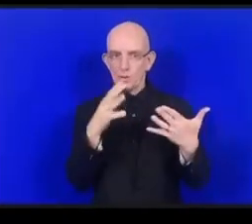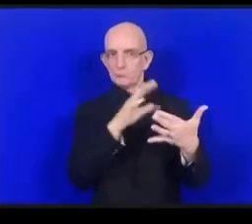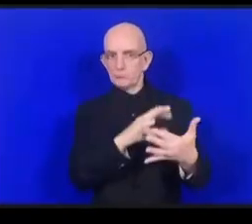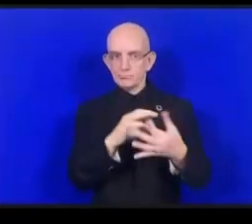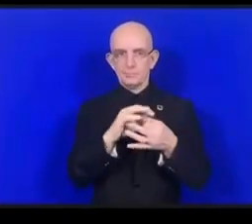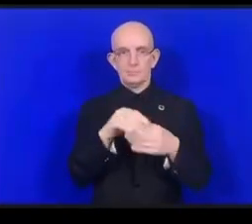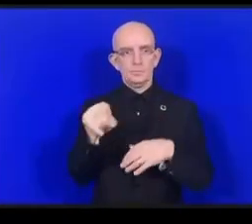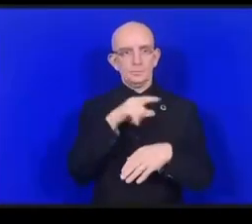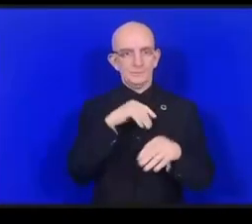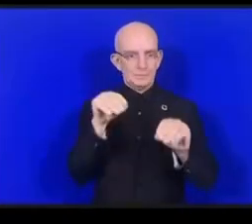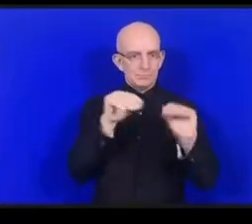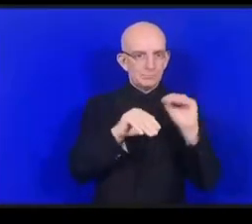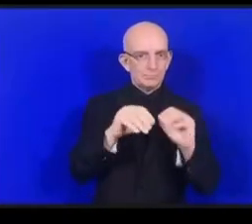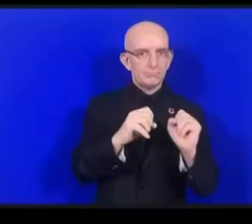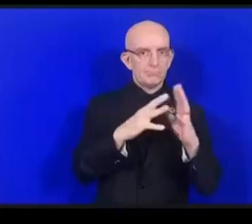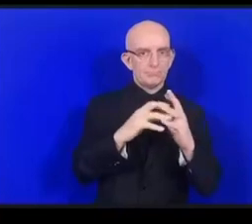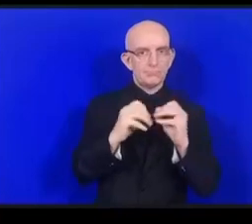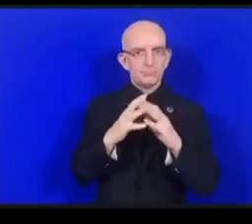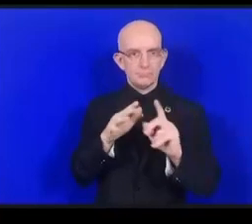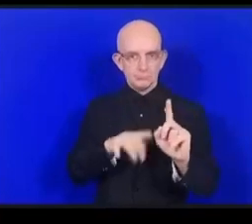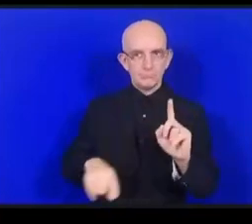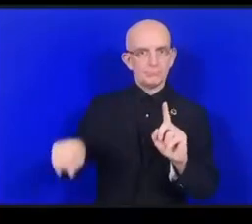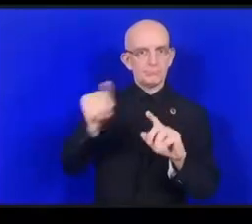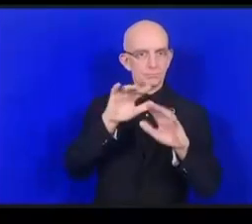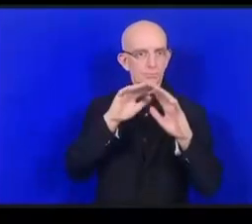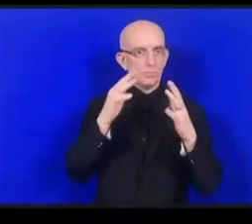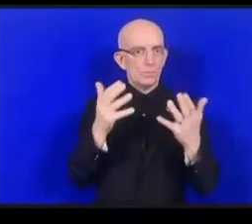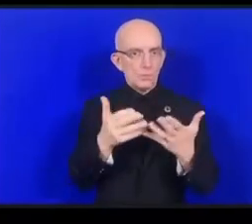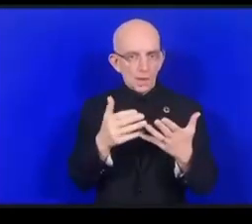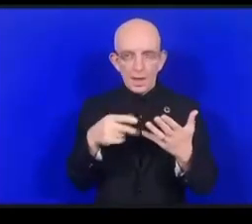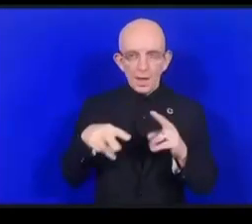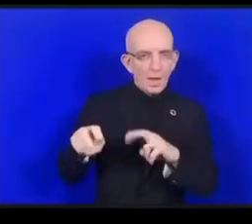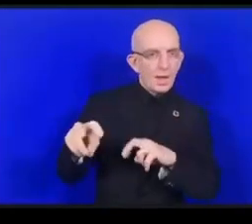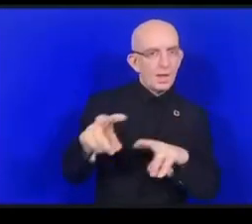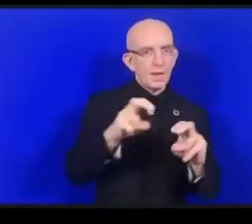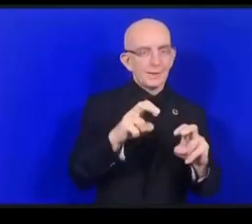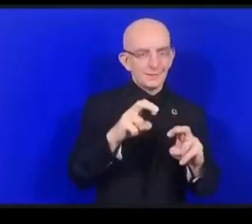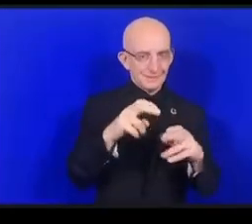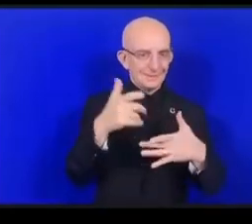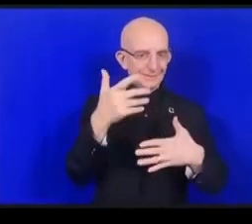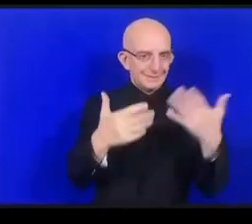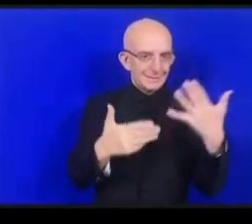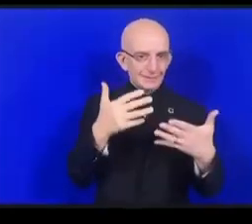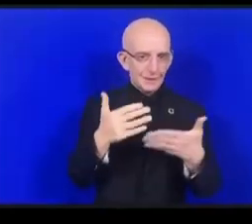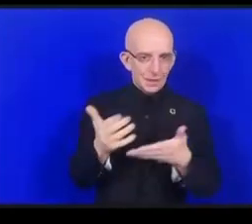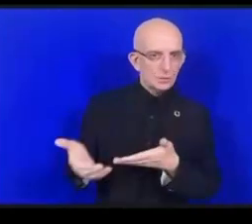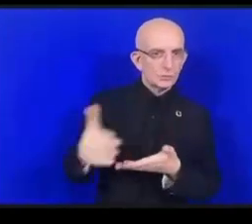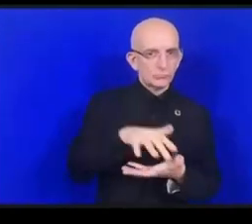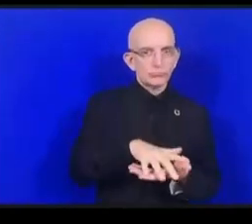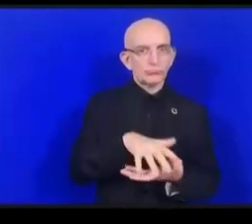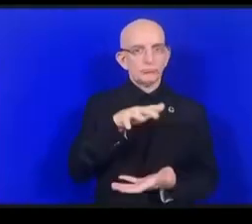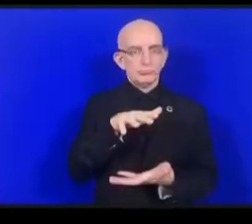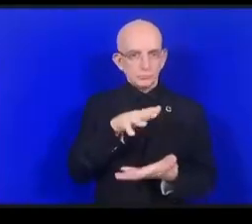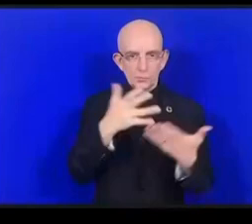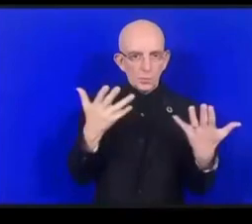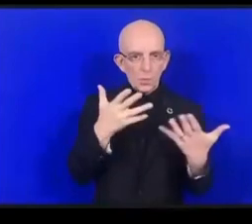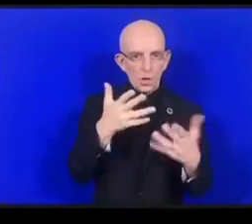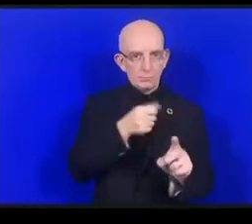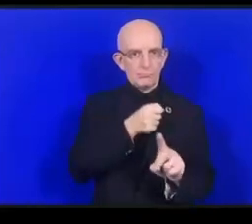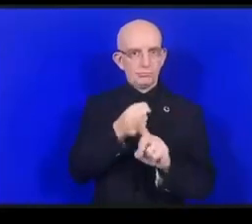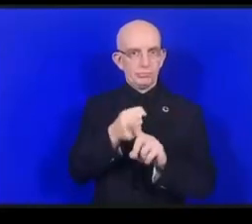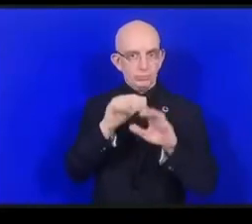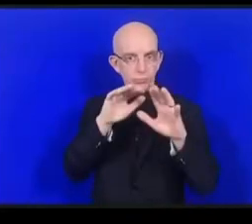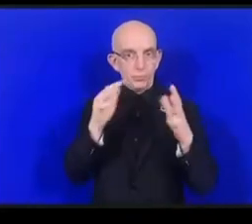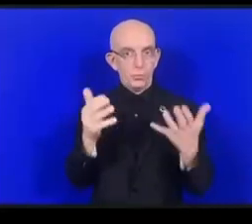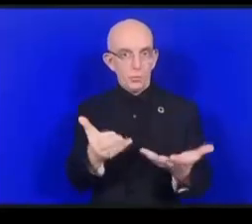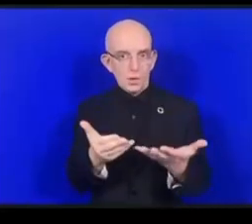world, because the things don't just collect data, they initiate actions. And so how do we make sure